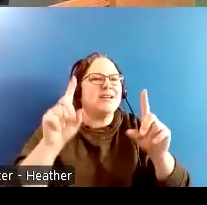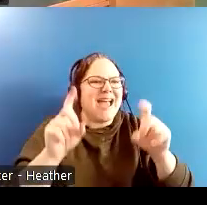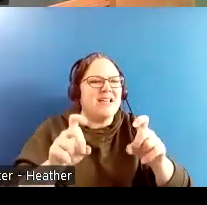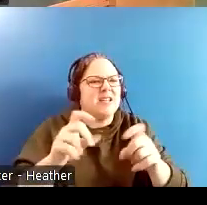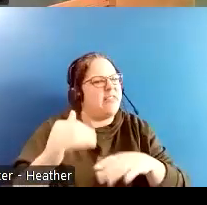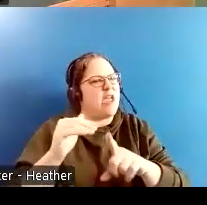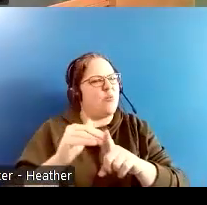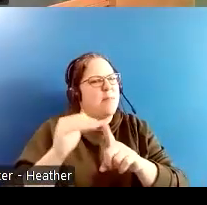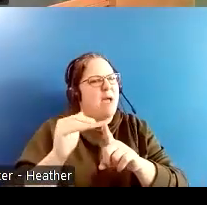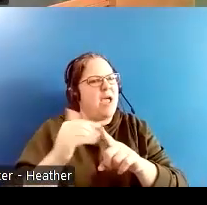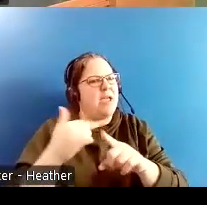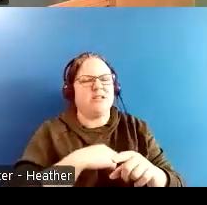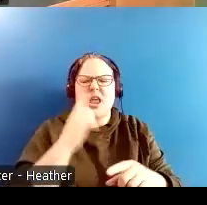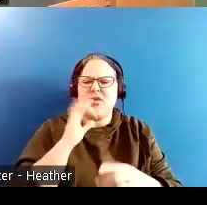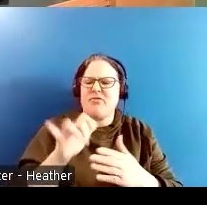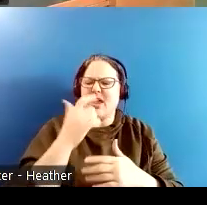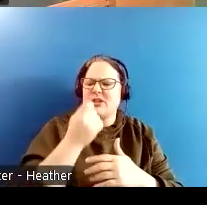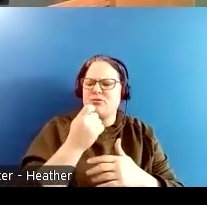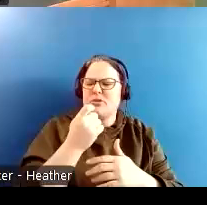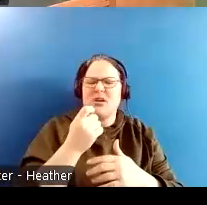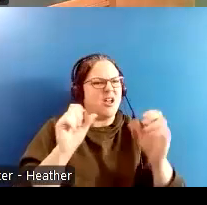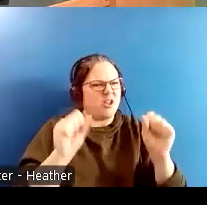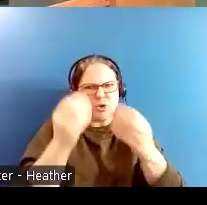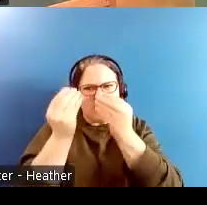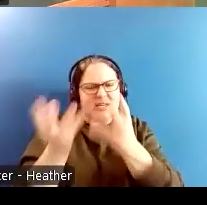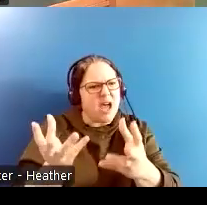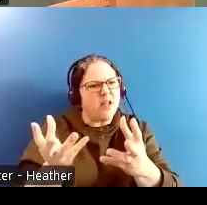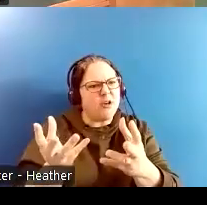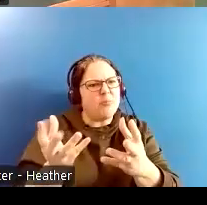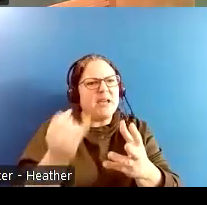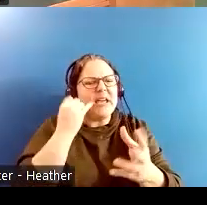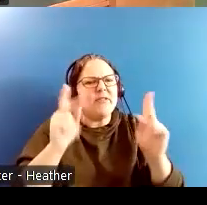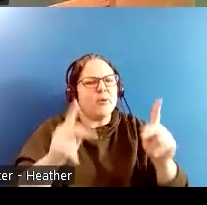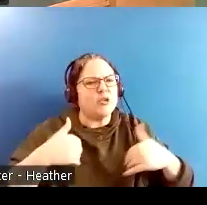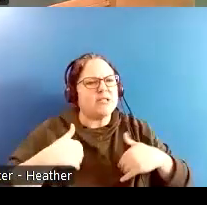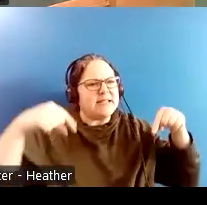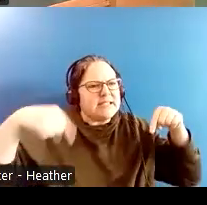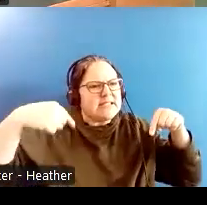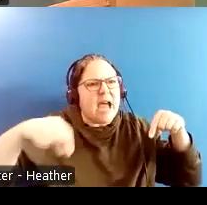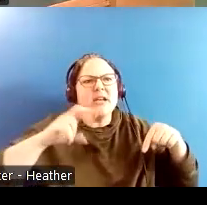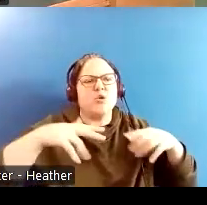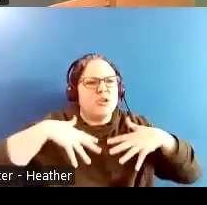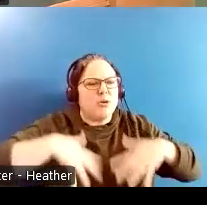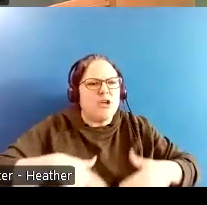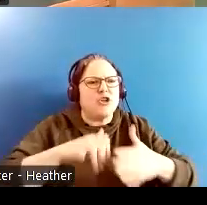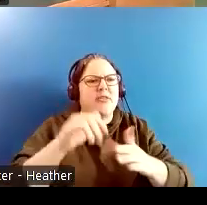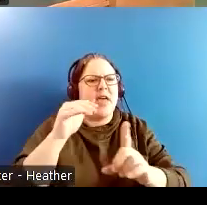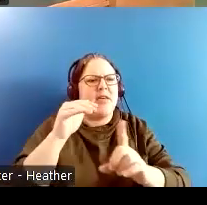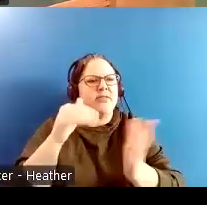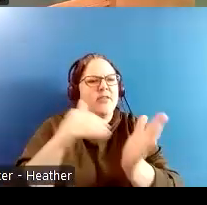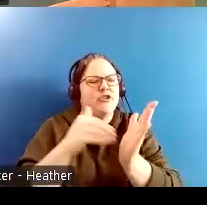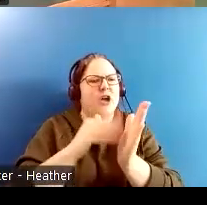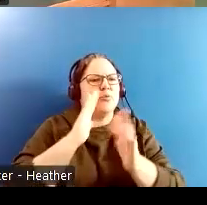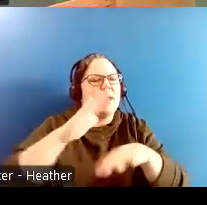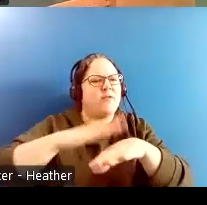that's interesting. I wonder if we could program it so that if a patient had depression or anxiety, the doctors would also get an alert.